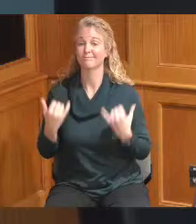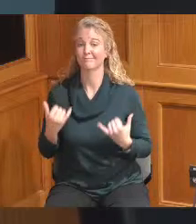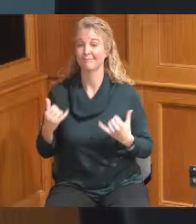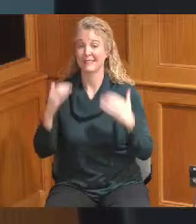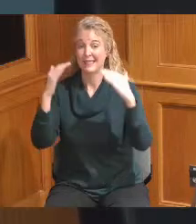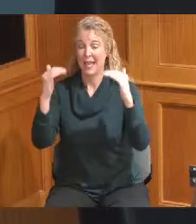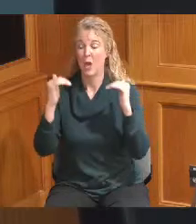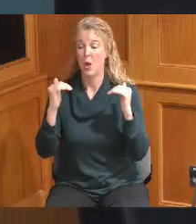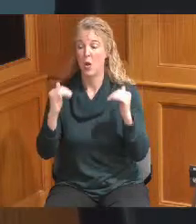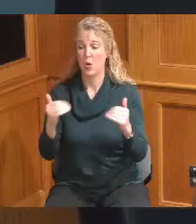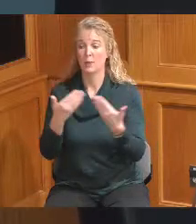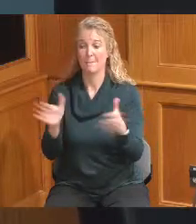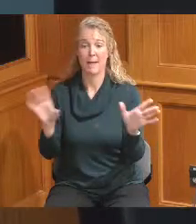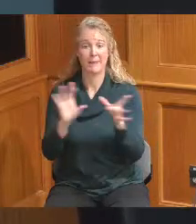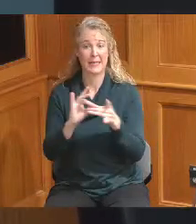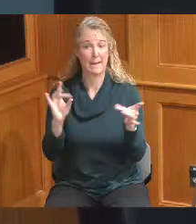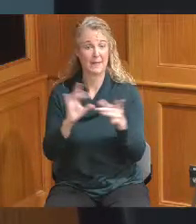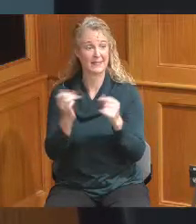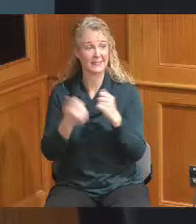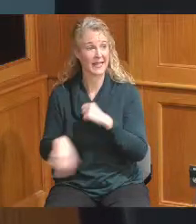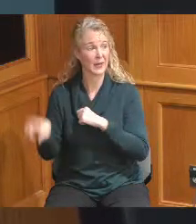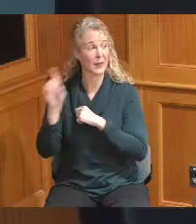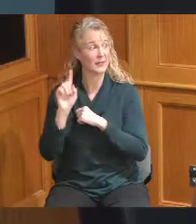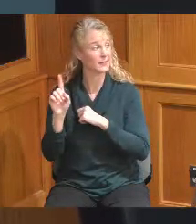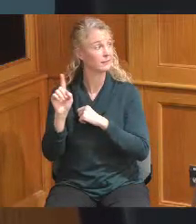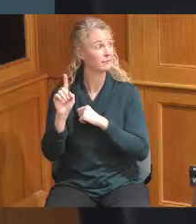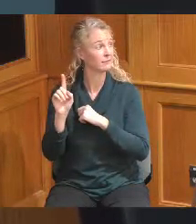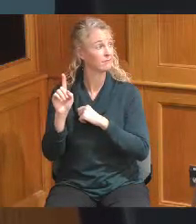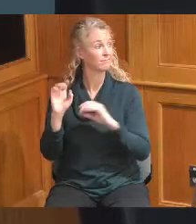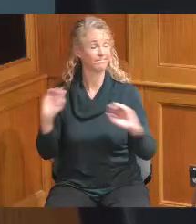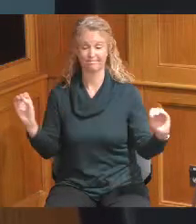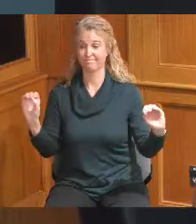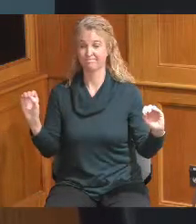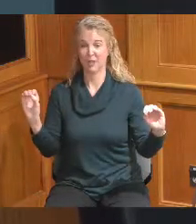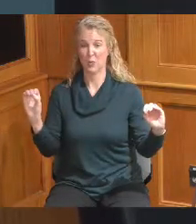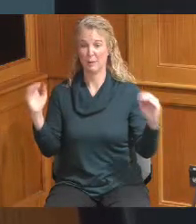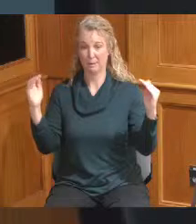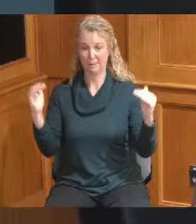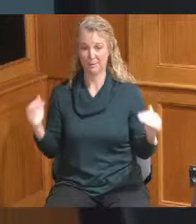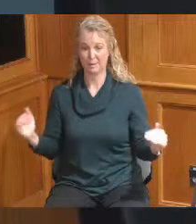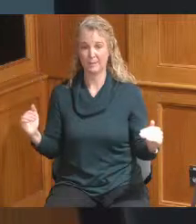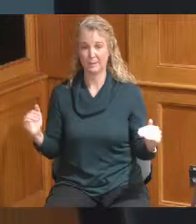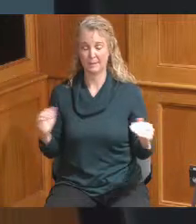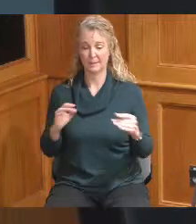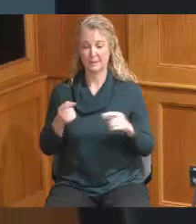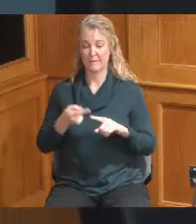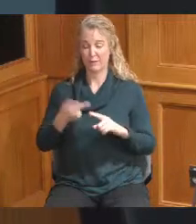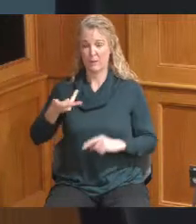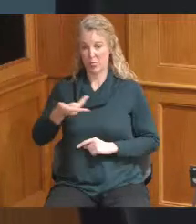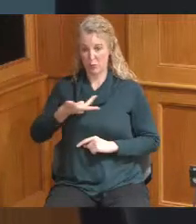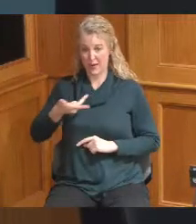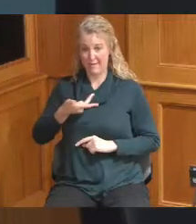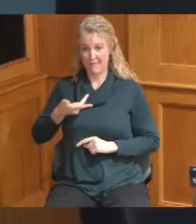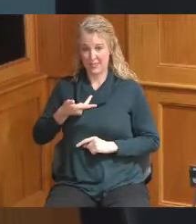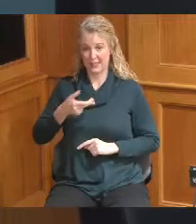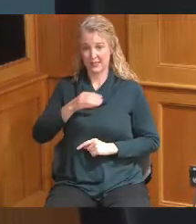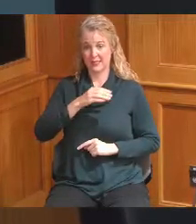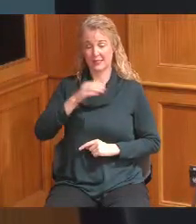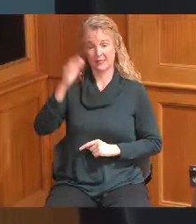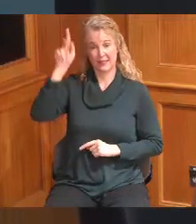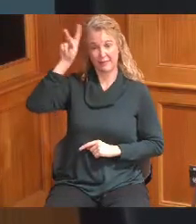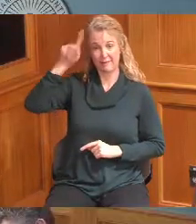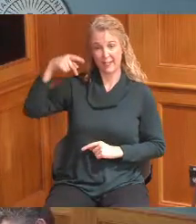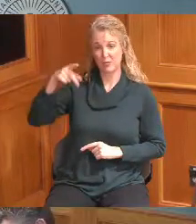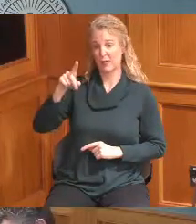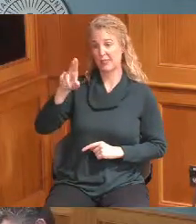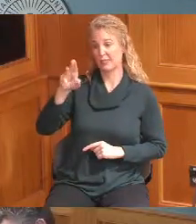to move on to public comments. Do we have any public comments? No, okay. Comments and motions of commissioners. Commissioner Summer Dumas. Thank you